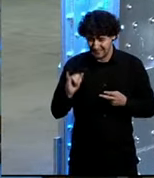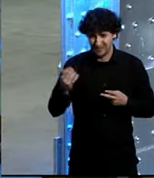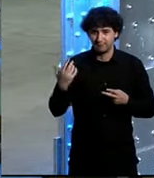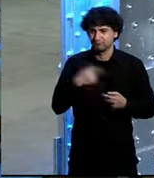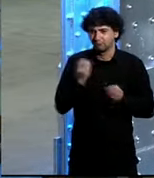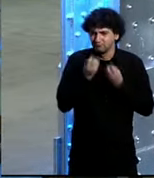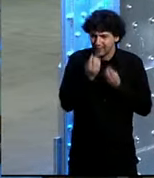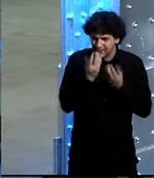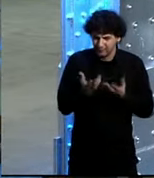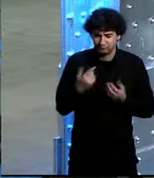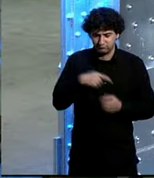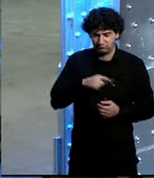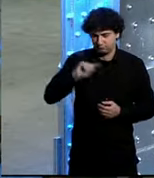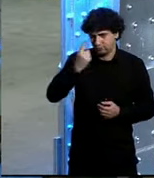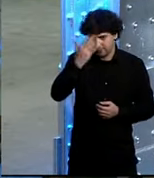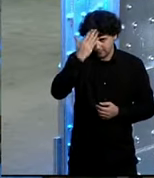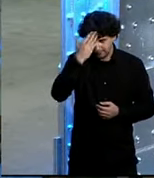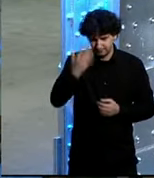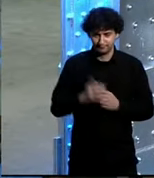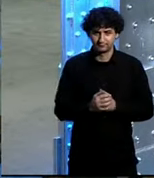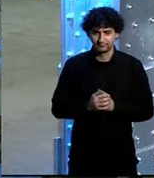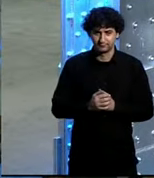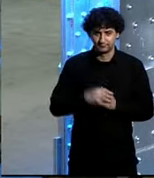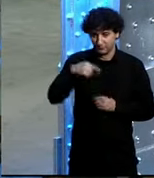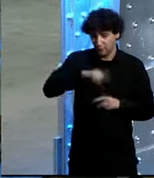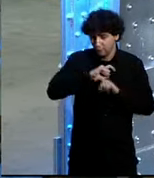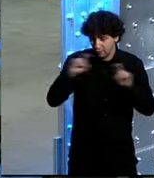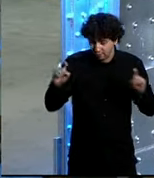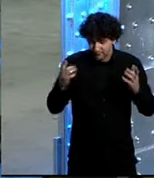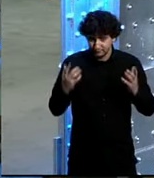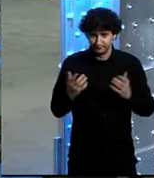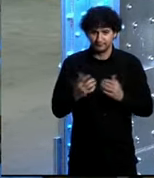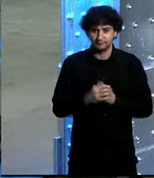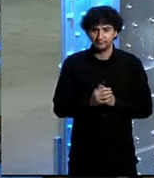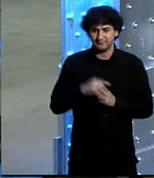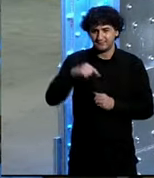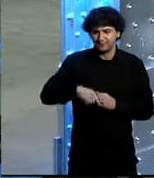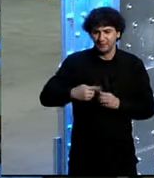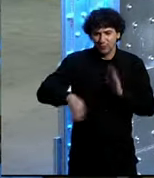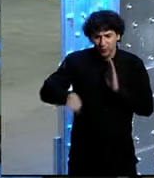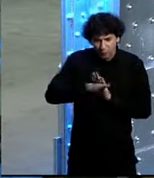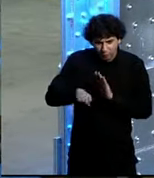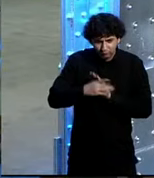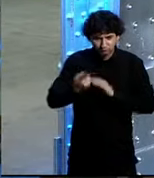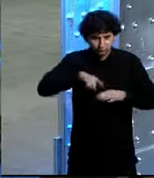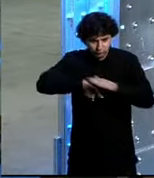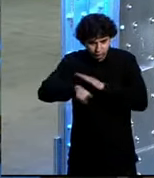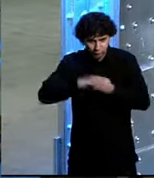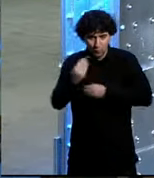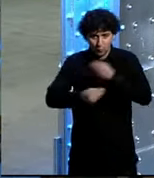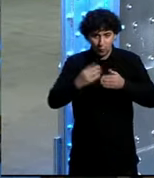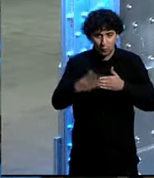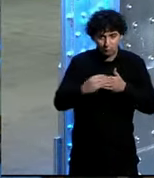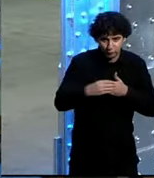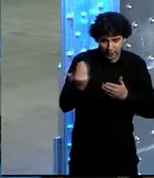Simon and Christy talked about the stories, and the stories are the cornerstone